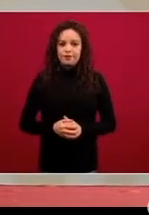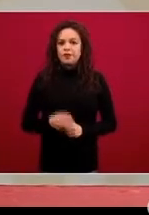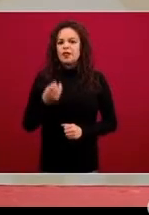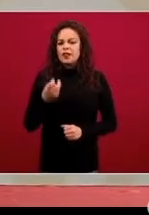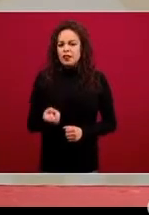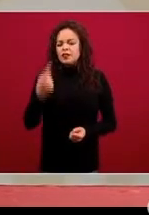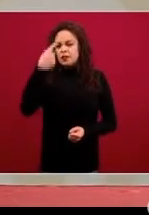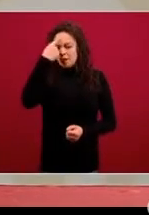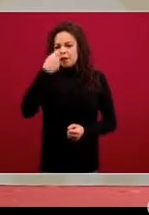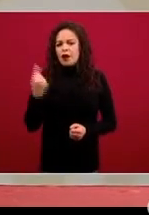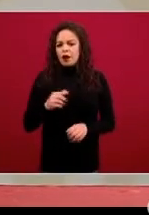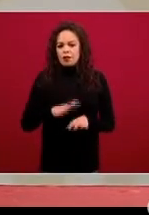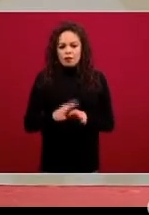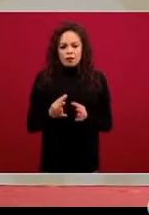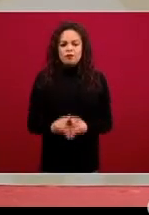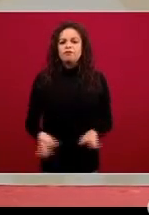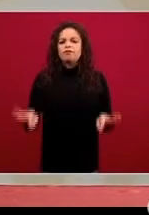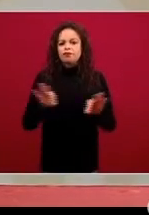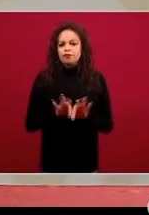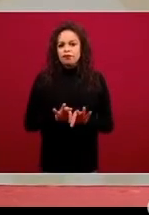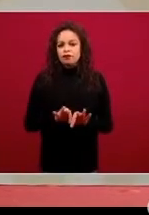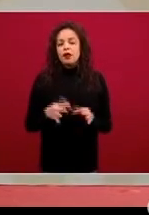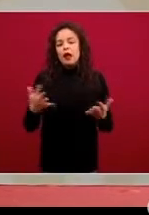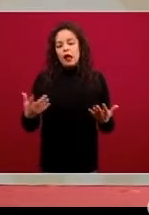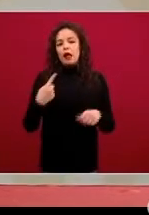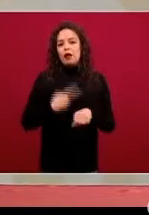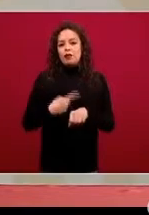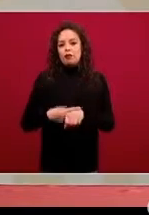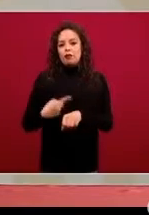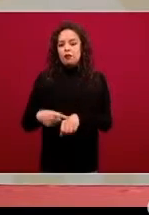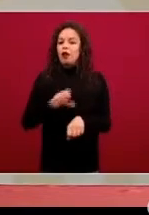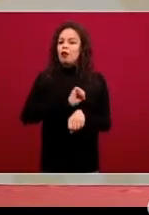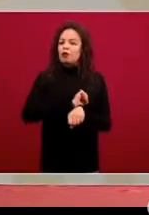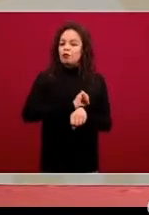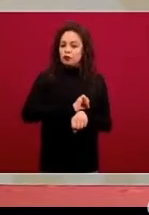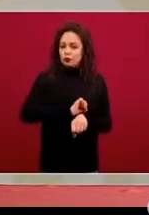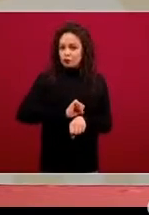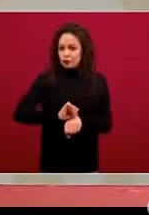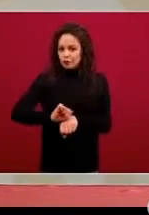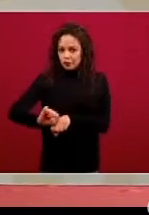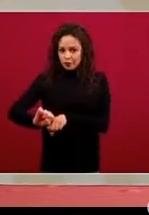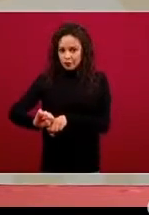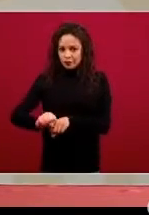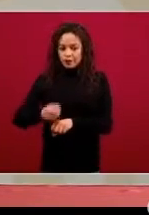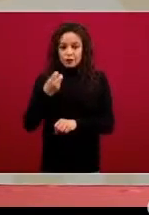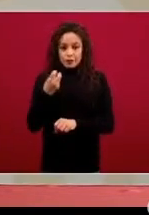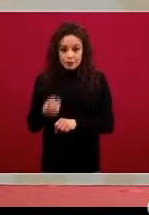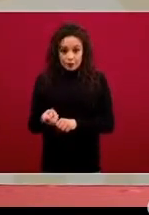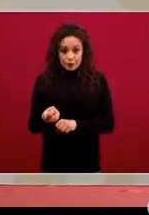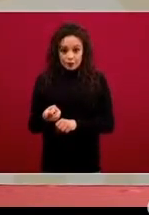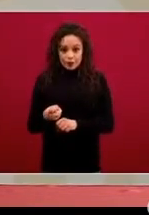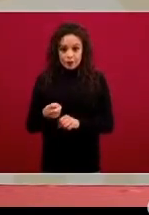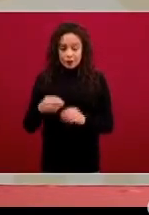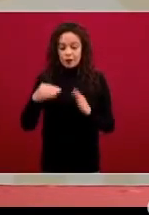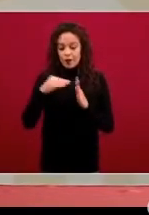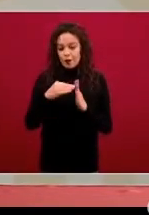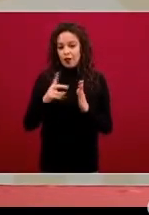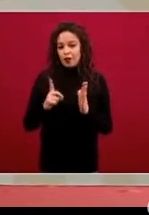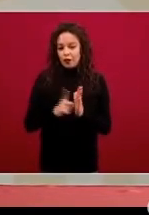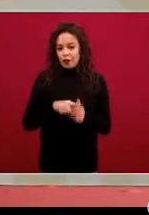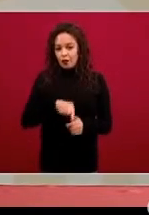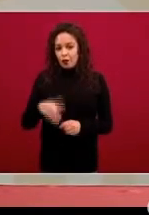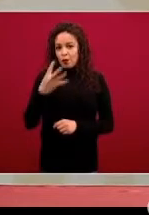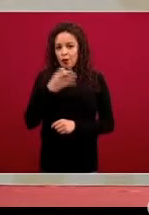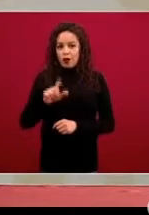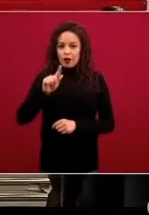monitoring for cases that aren't as serious is what is happening at the